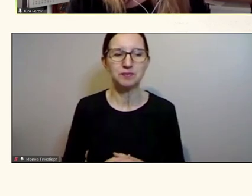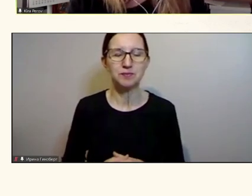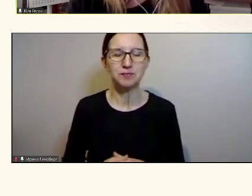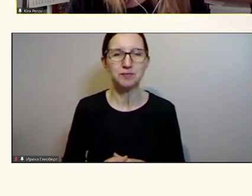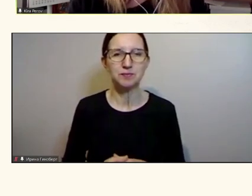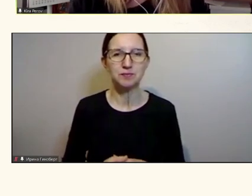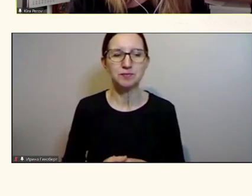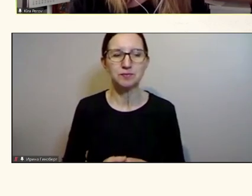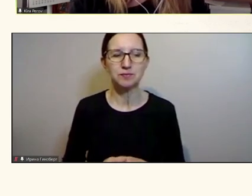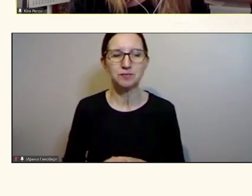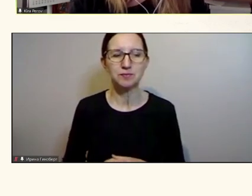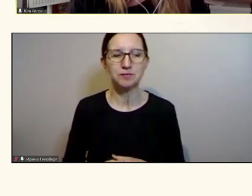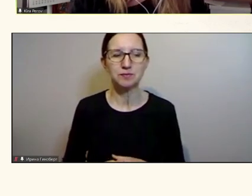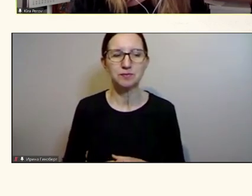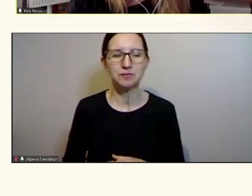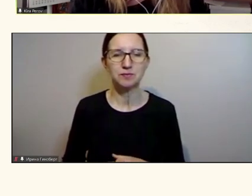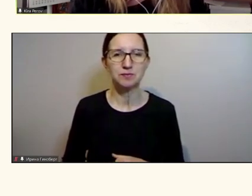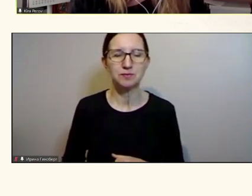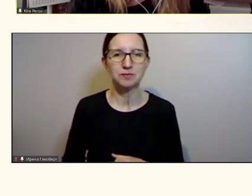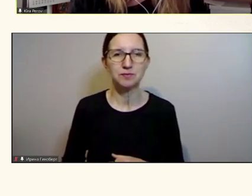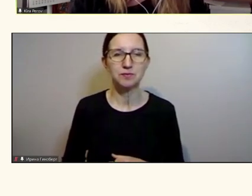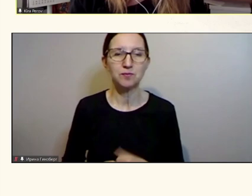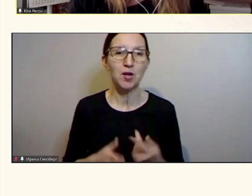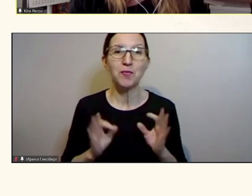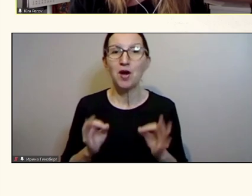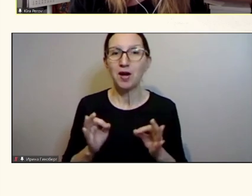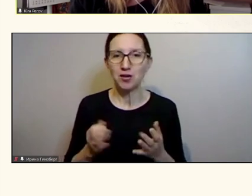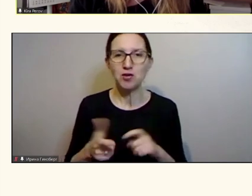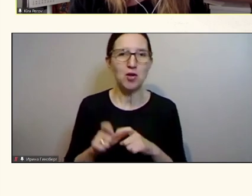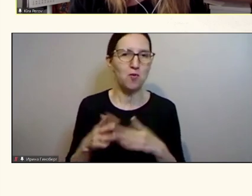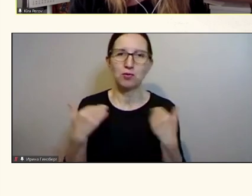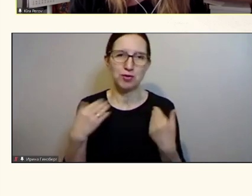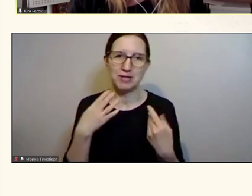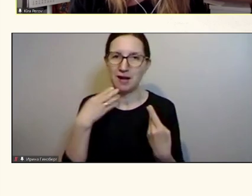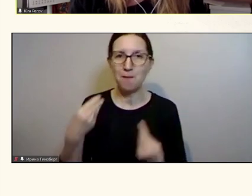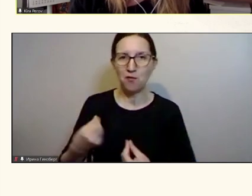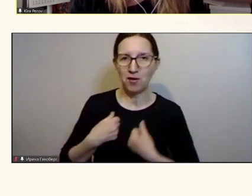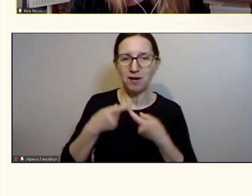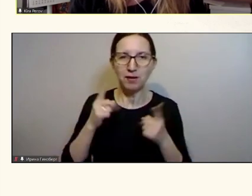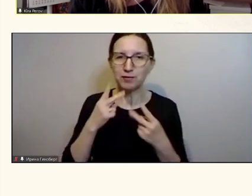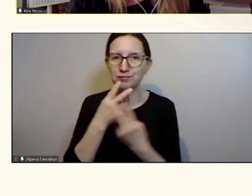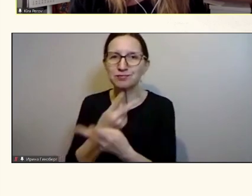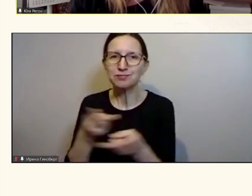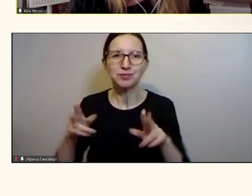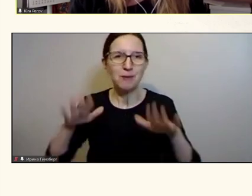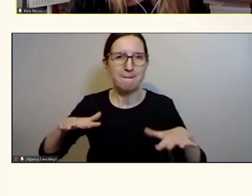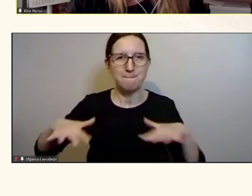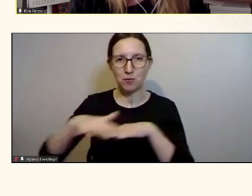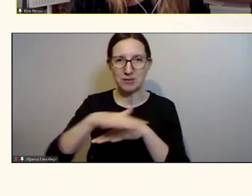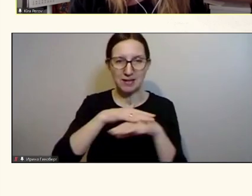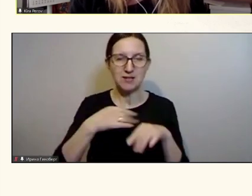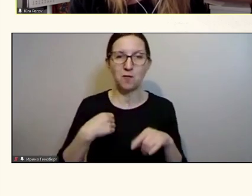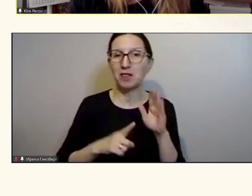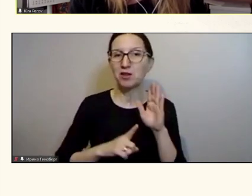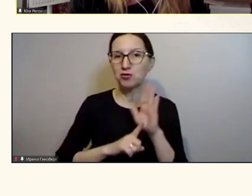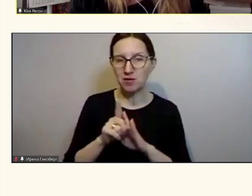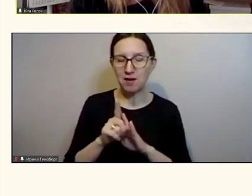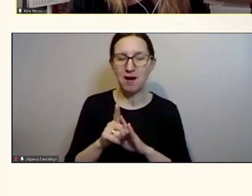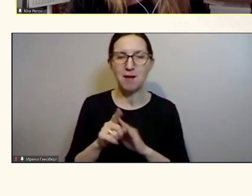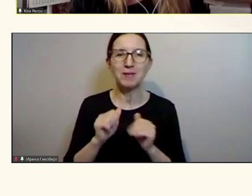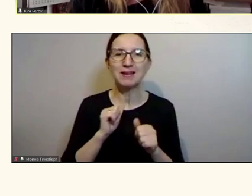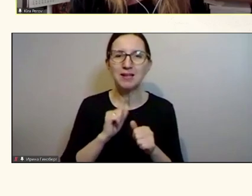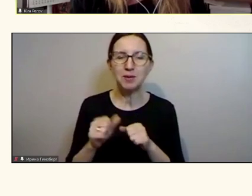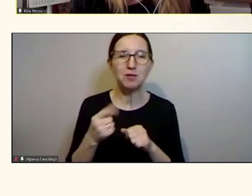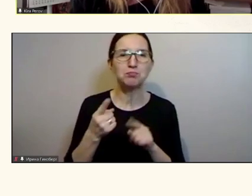No, it made a huge difference, of course, because the space is where we start first, the architecture of the building.